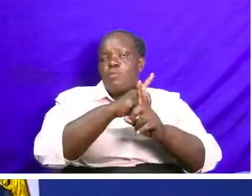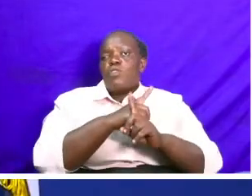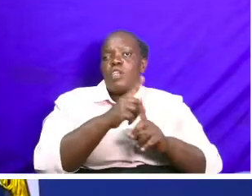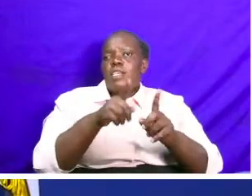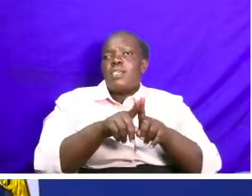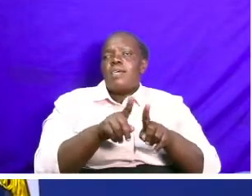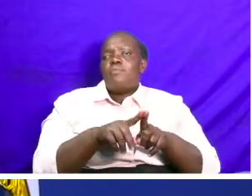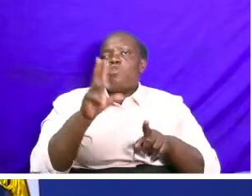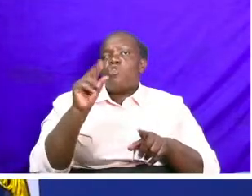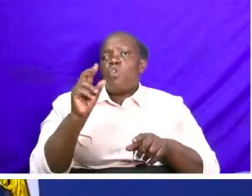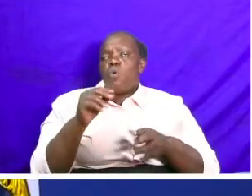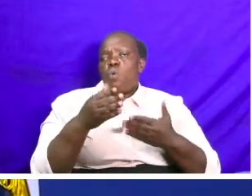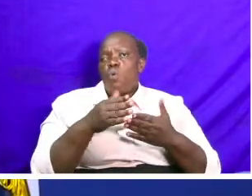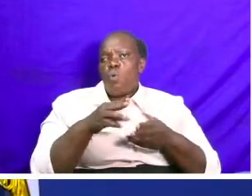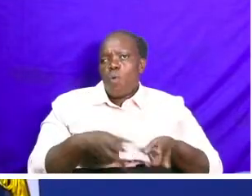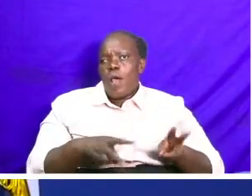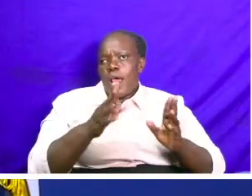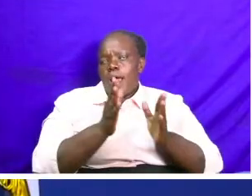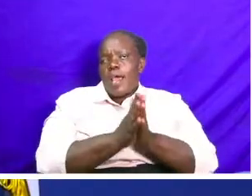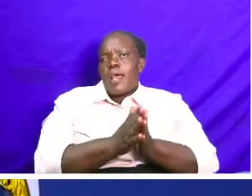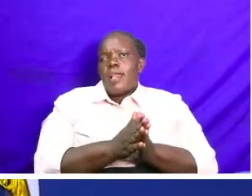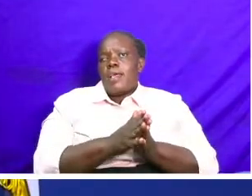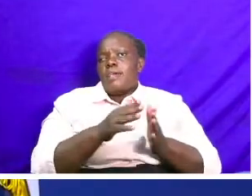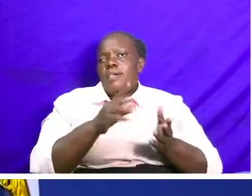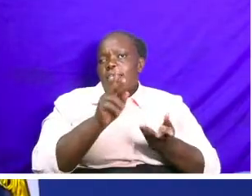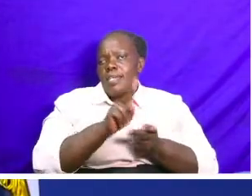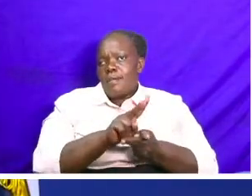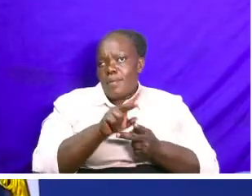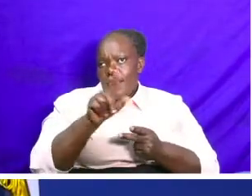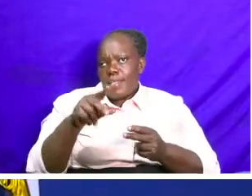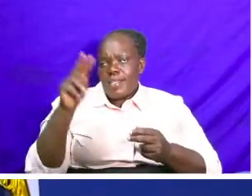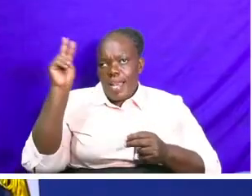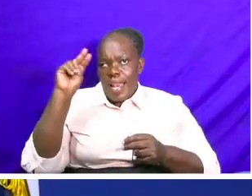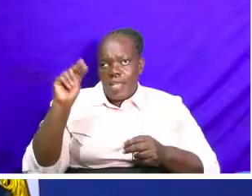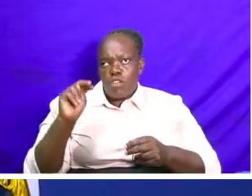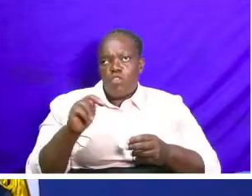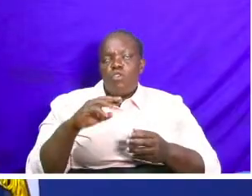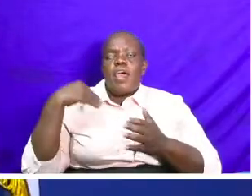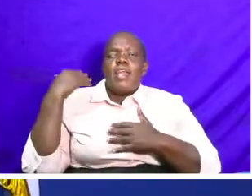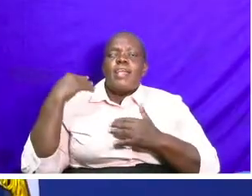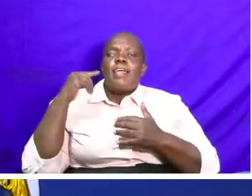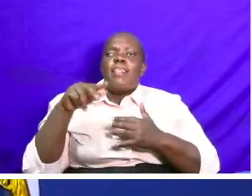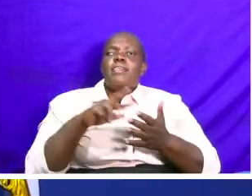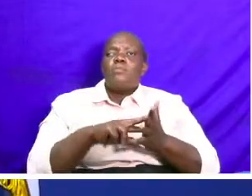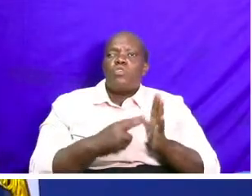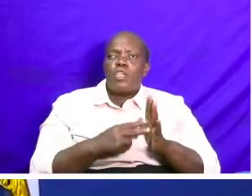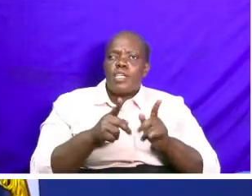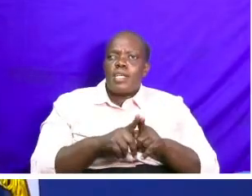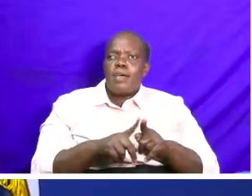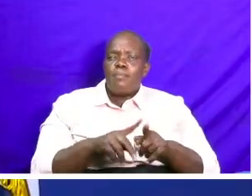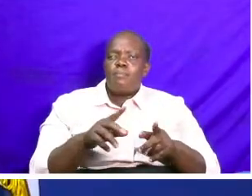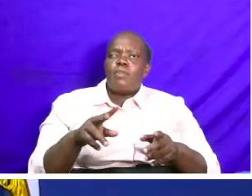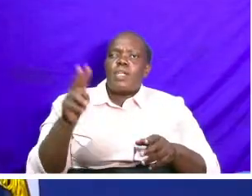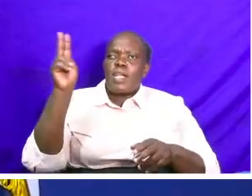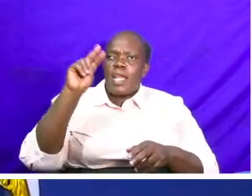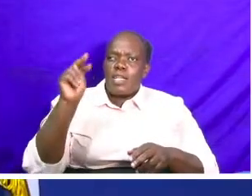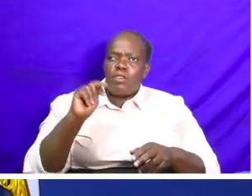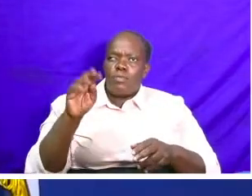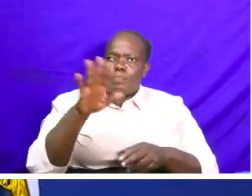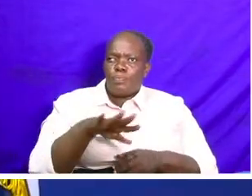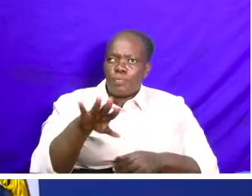no shortcuts or compromises in preserving this national heritage. This project, approved by the National